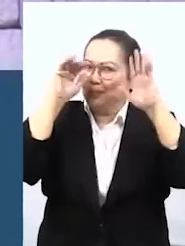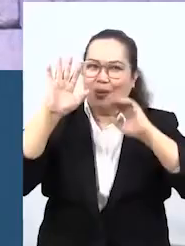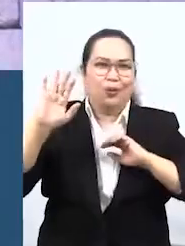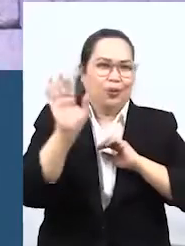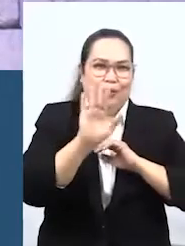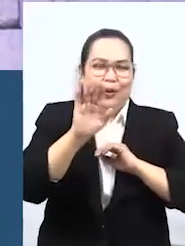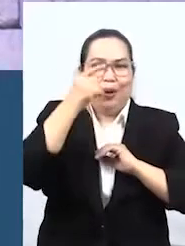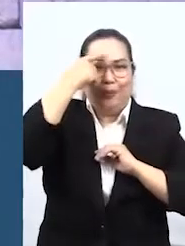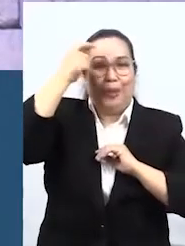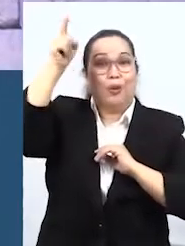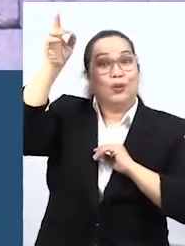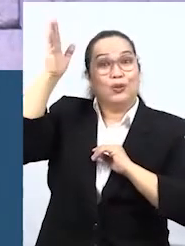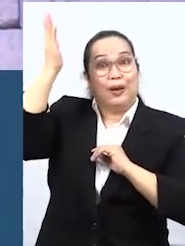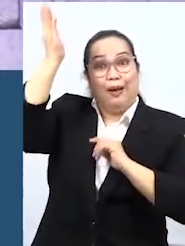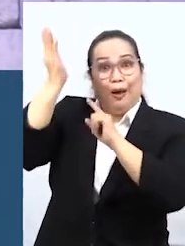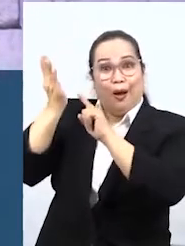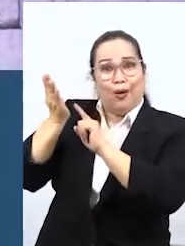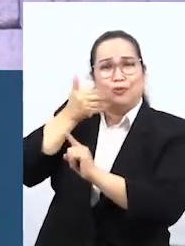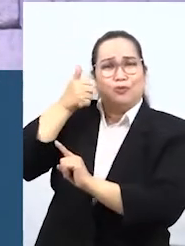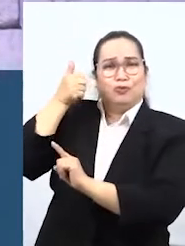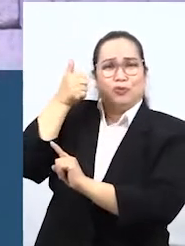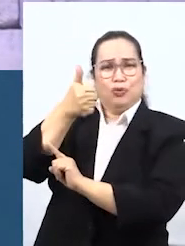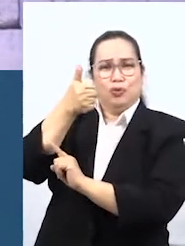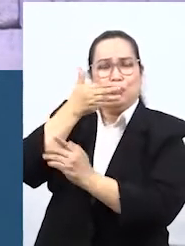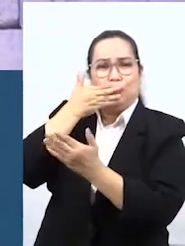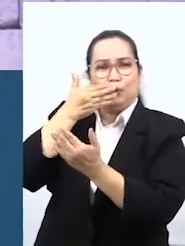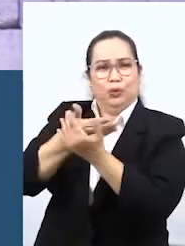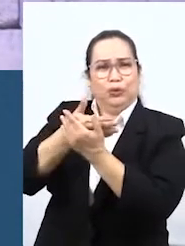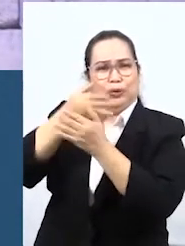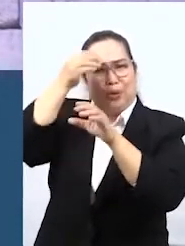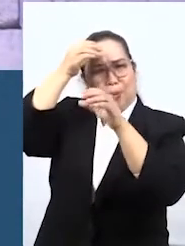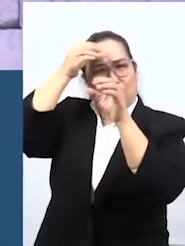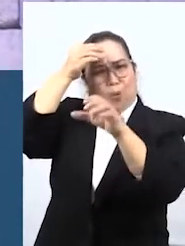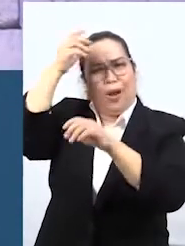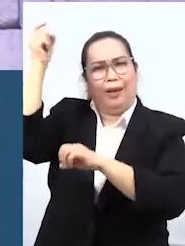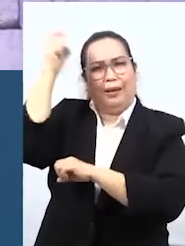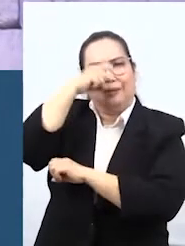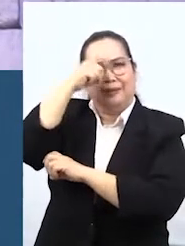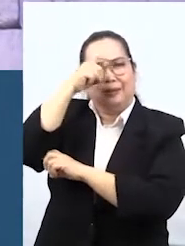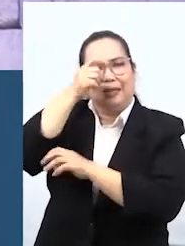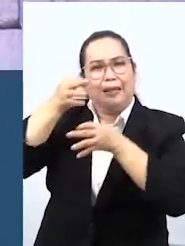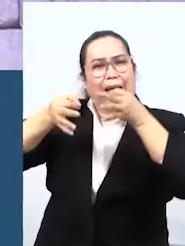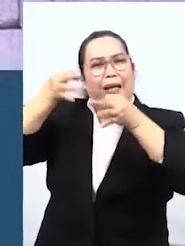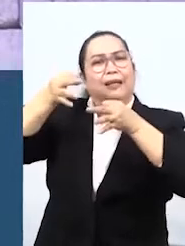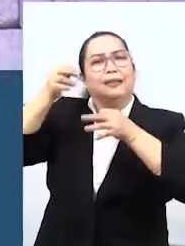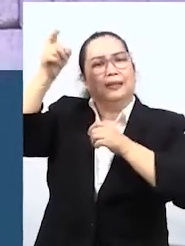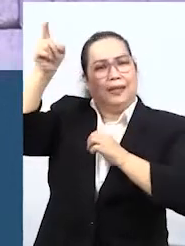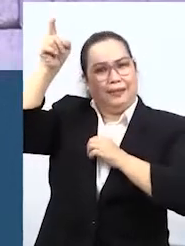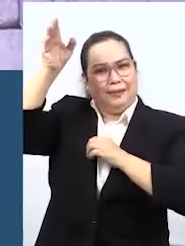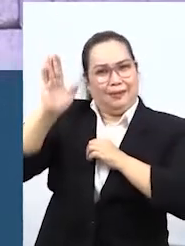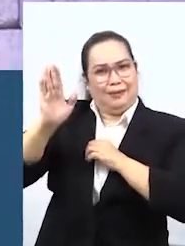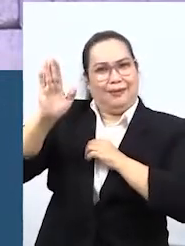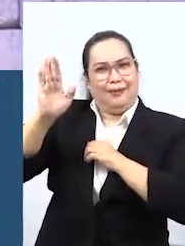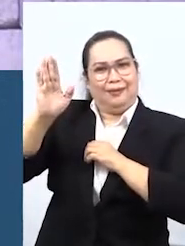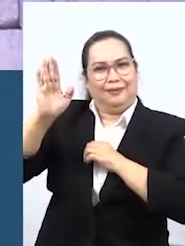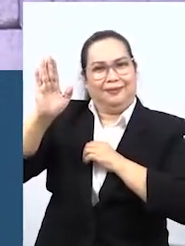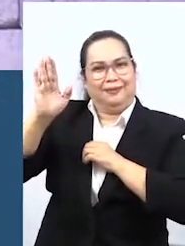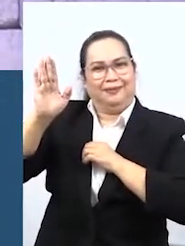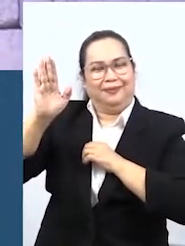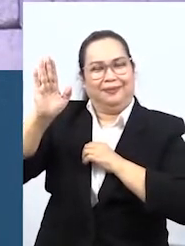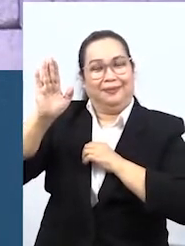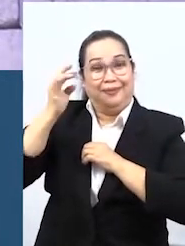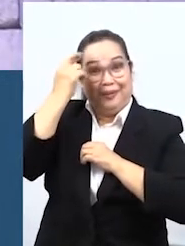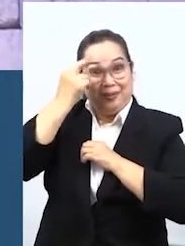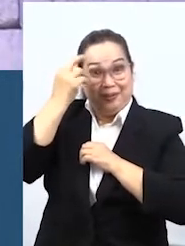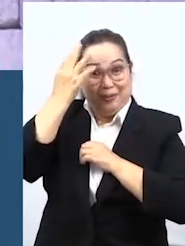good god a wise God a just God the